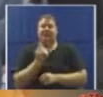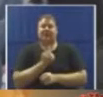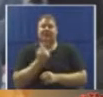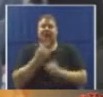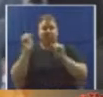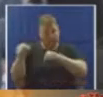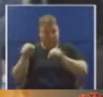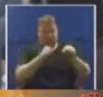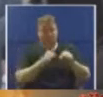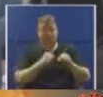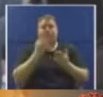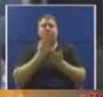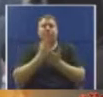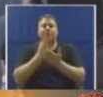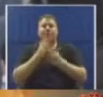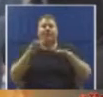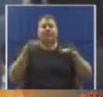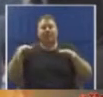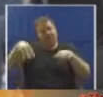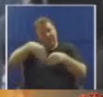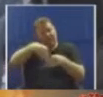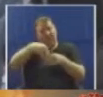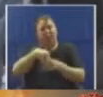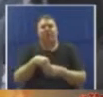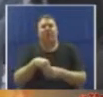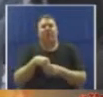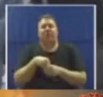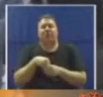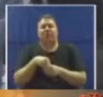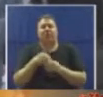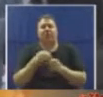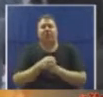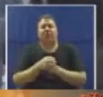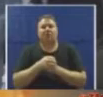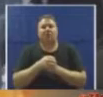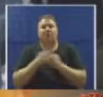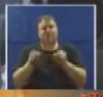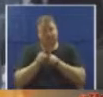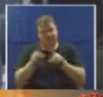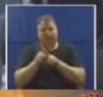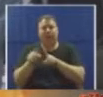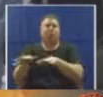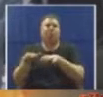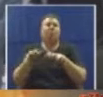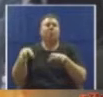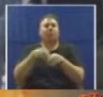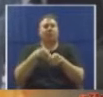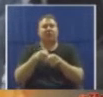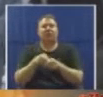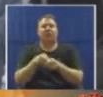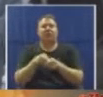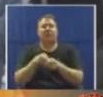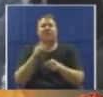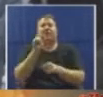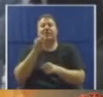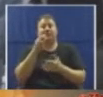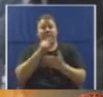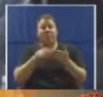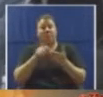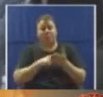to public scrutiny and participation, as well as parliamentary debates, if constitutional democracy is to be